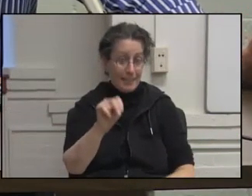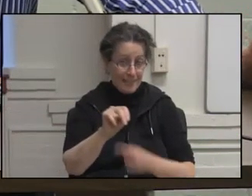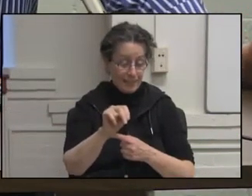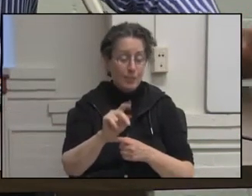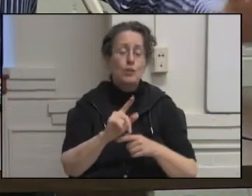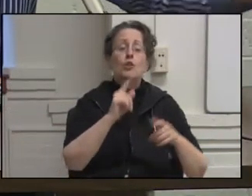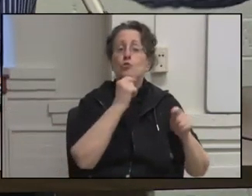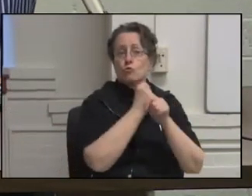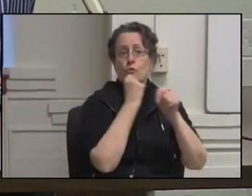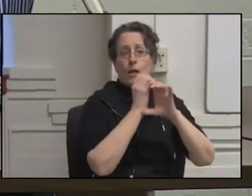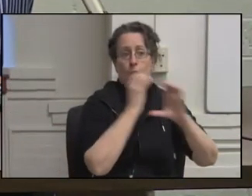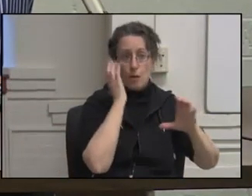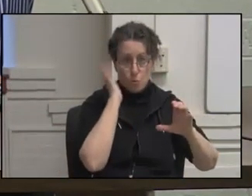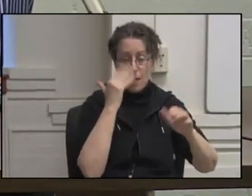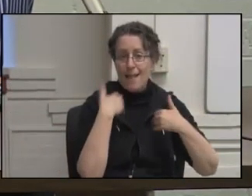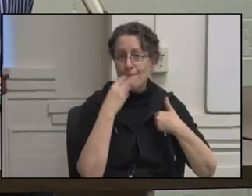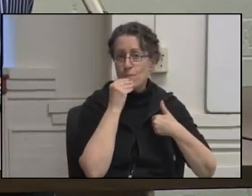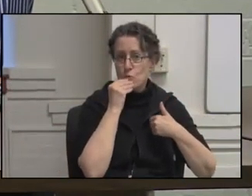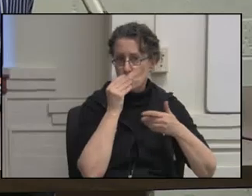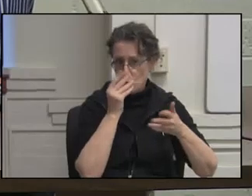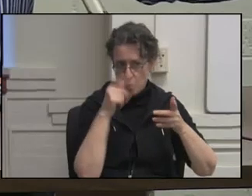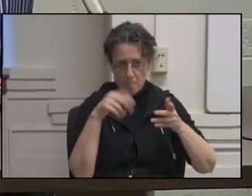serve food and also have our beer